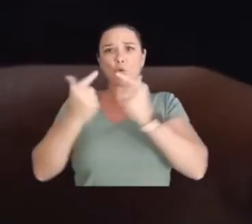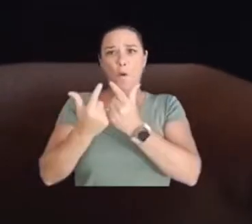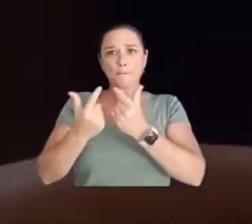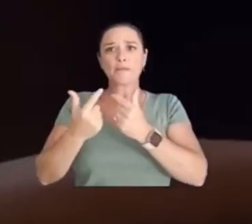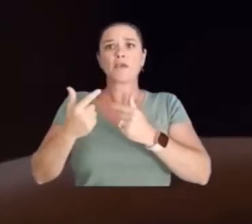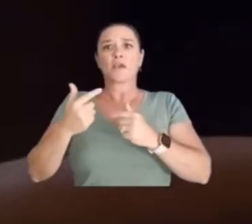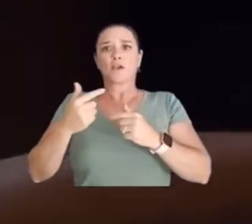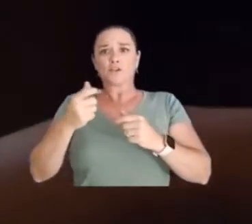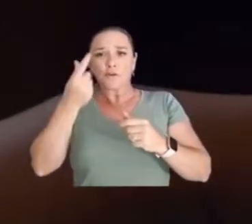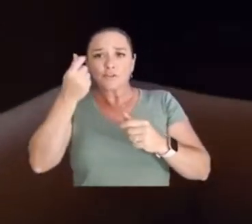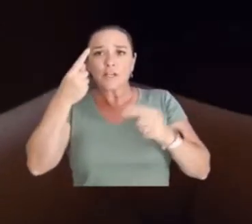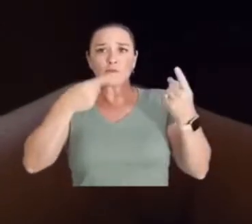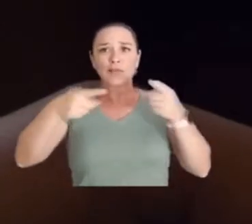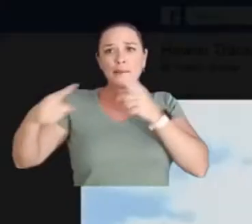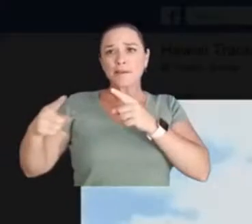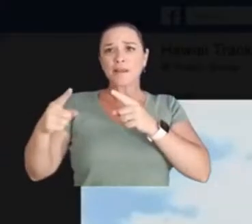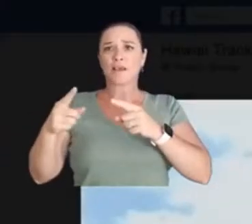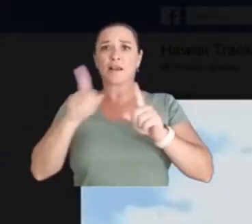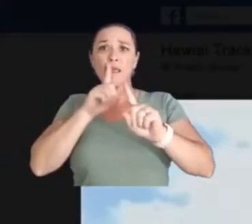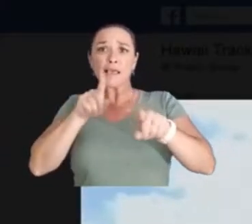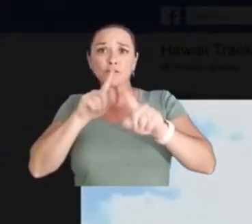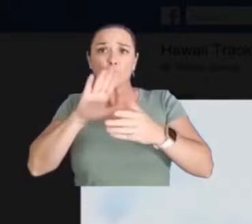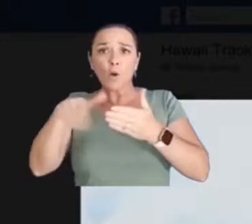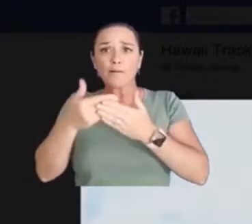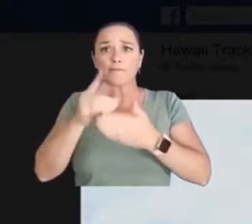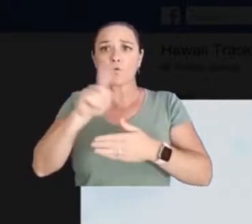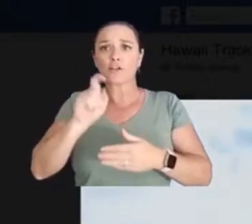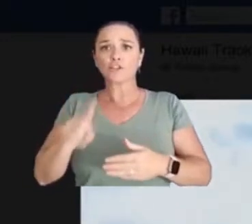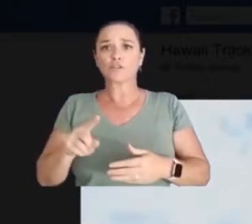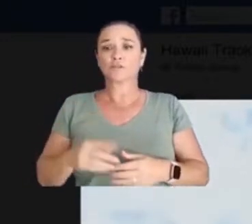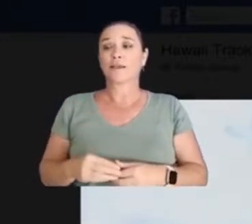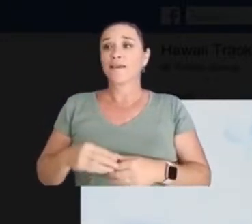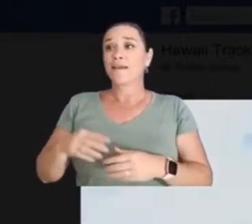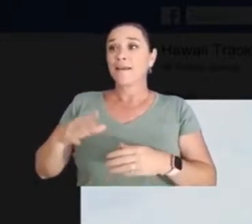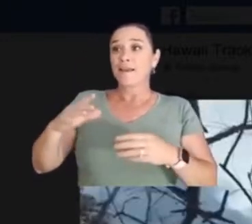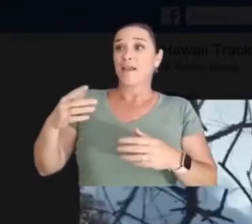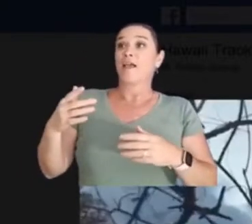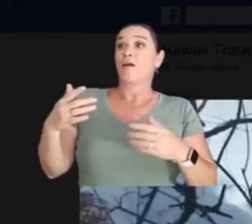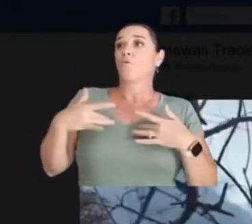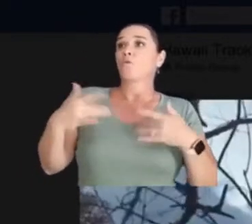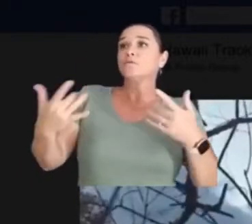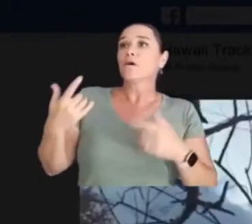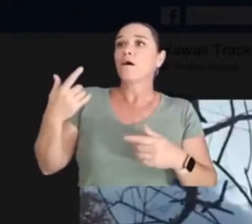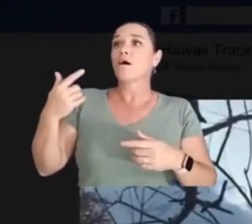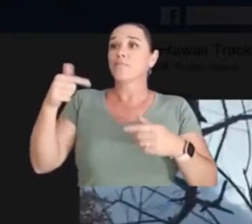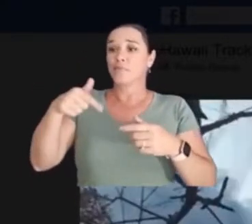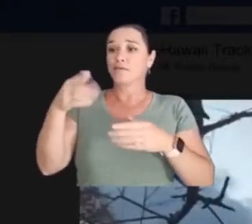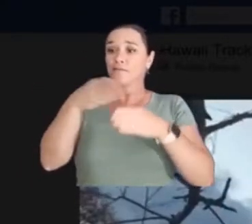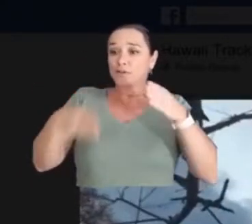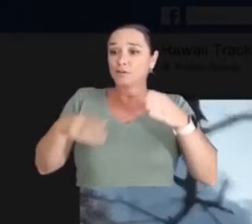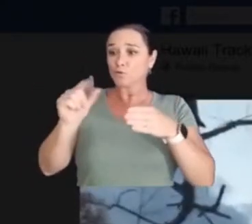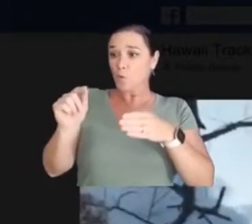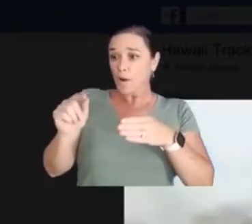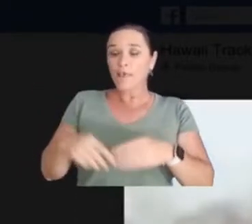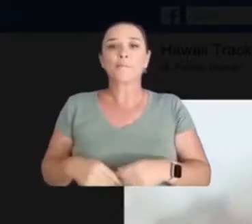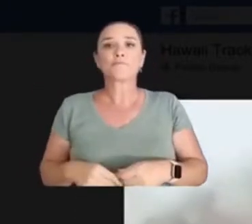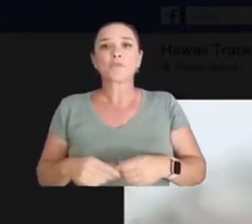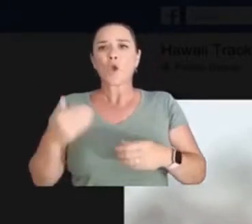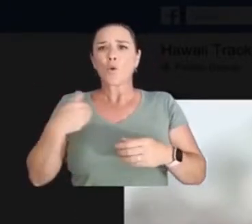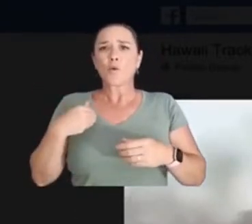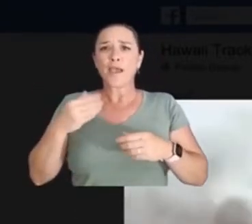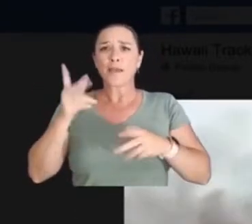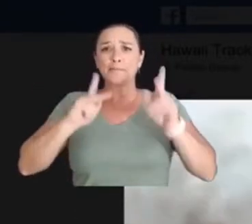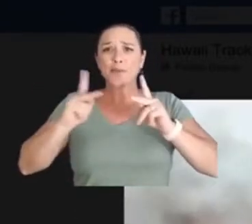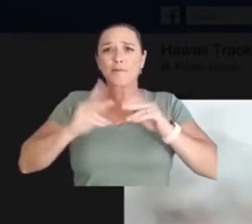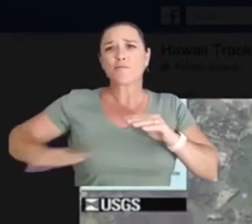get their questions answered. Hey, how's it going? We're live. This is Fissure 20. We had hundreds of people all throughout the